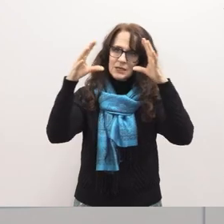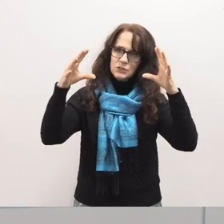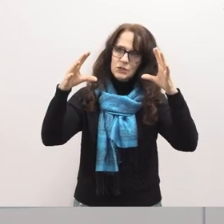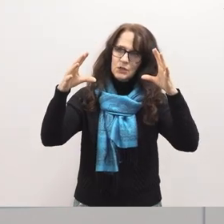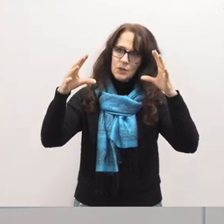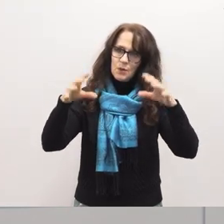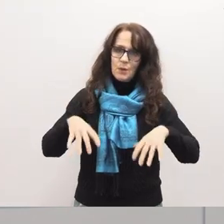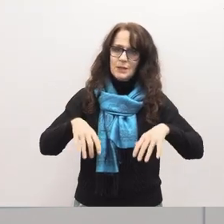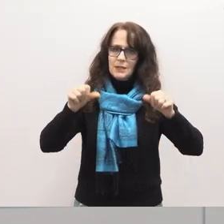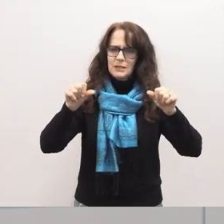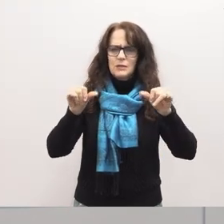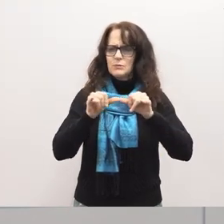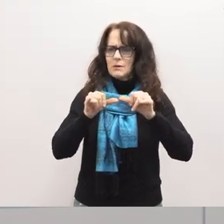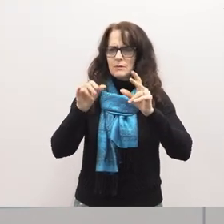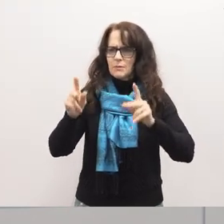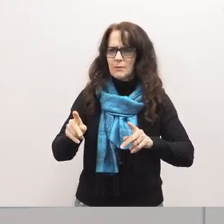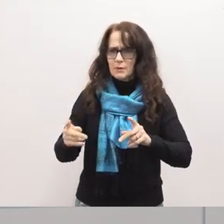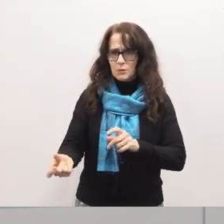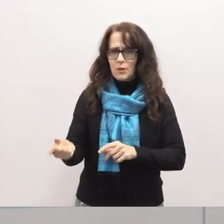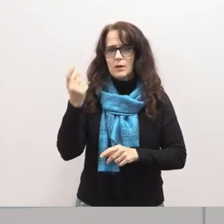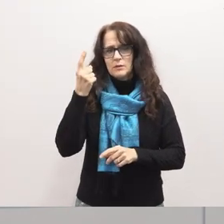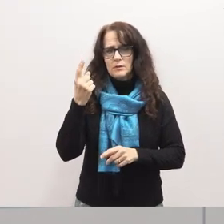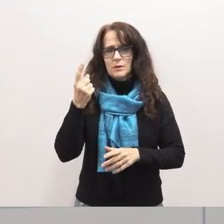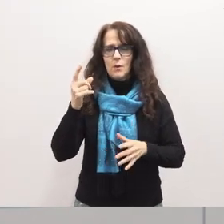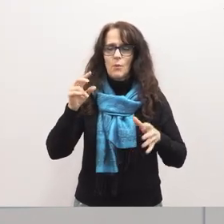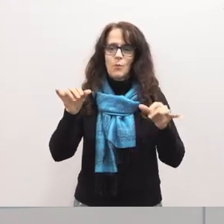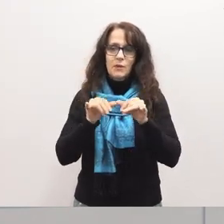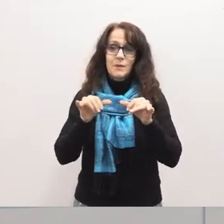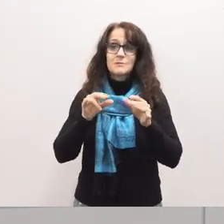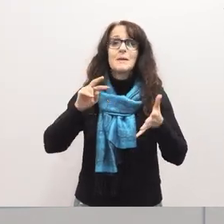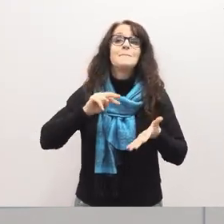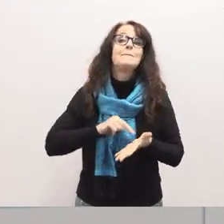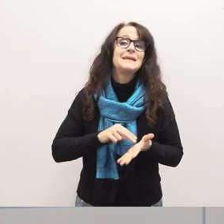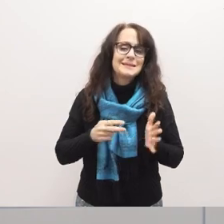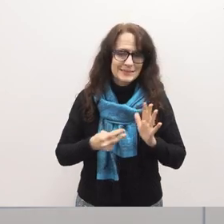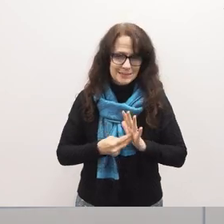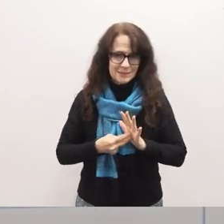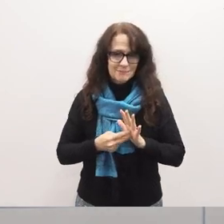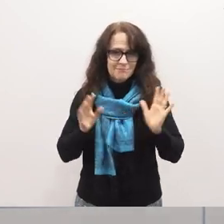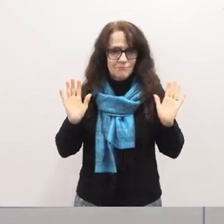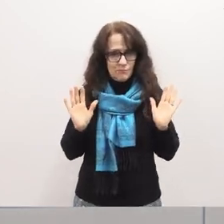to measure people, but to understand what that measurement means. That's all.